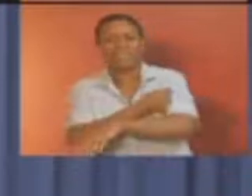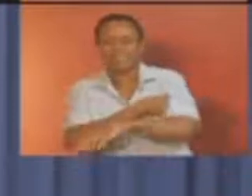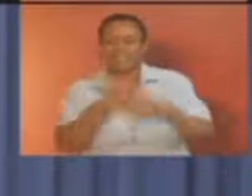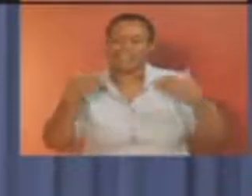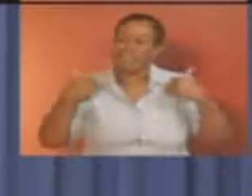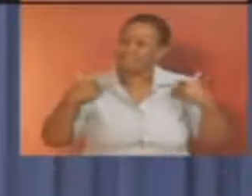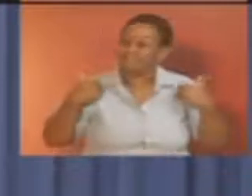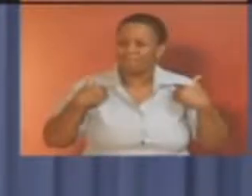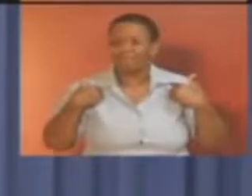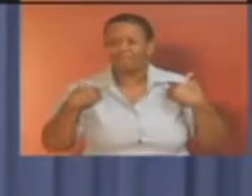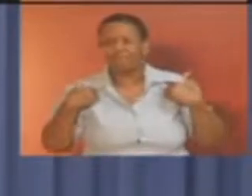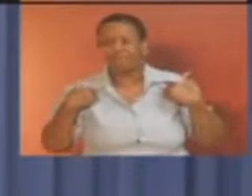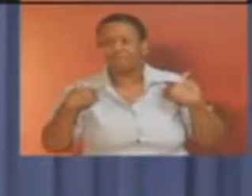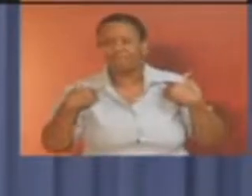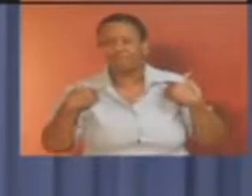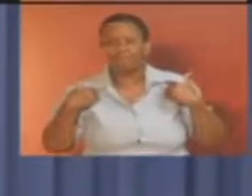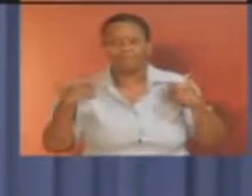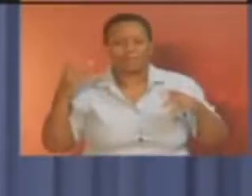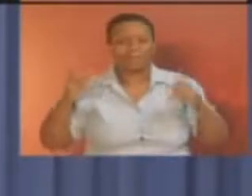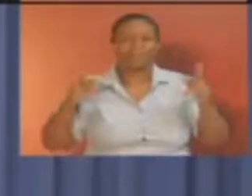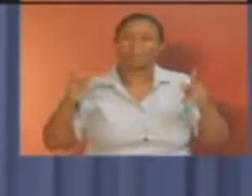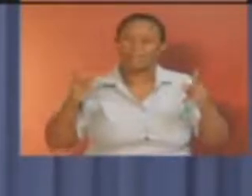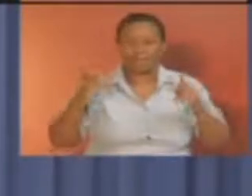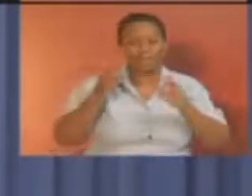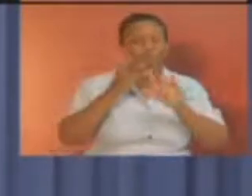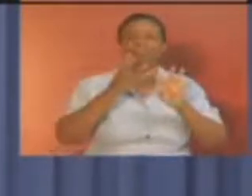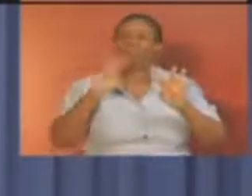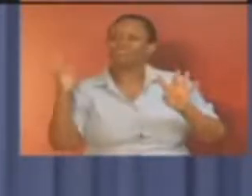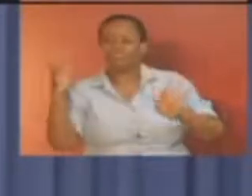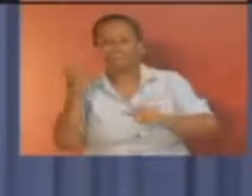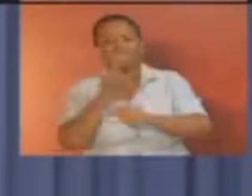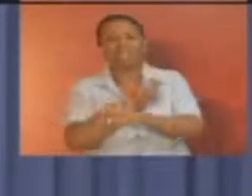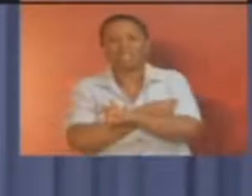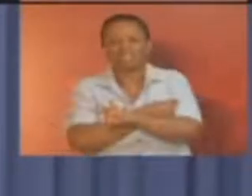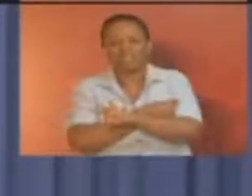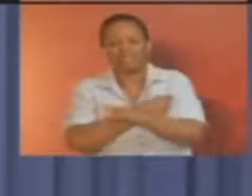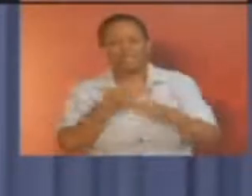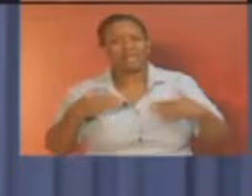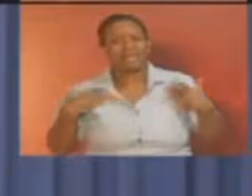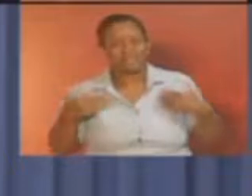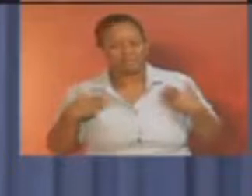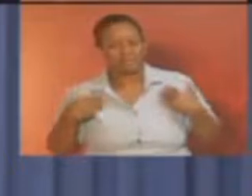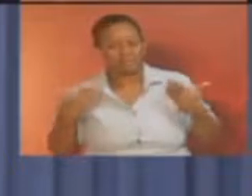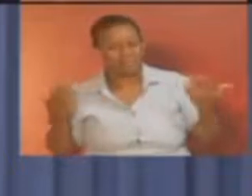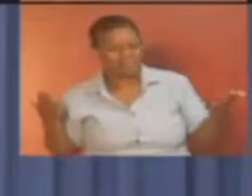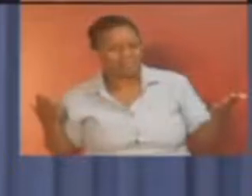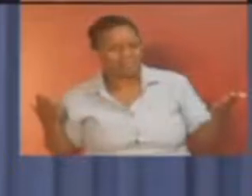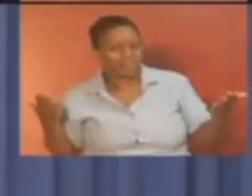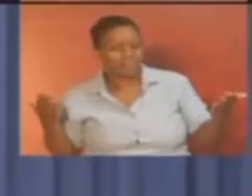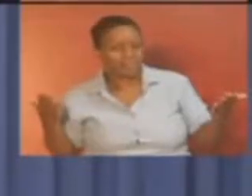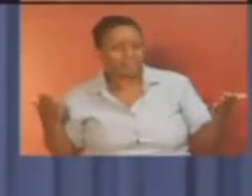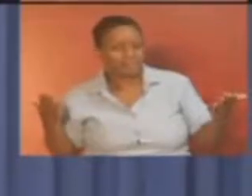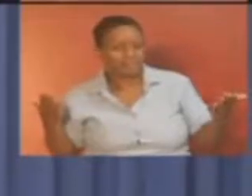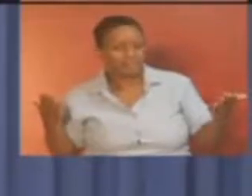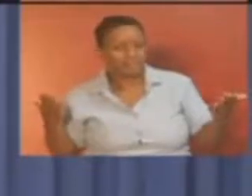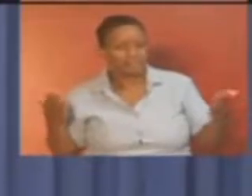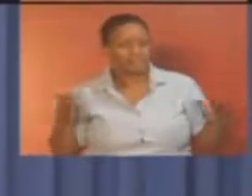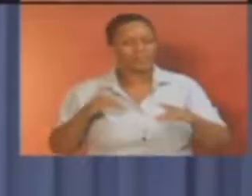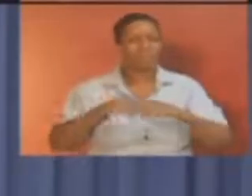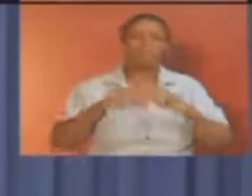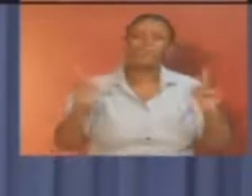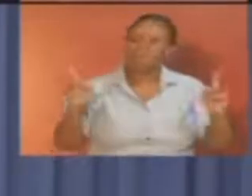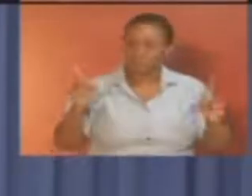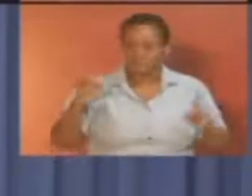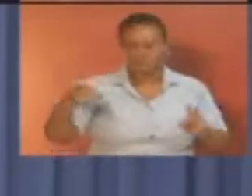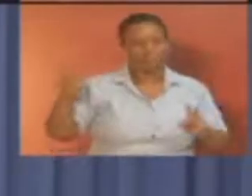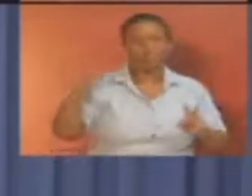wants to be vaccinated. Here, our people want to be vaccinated, and what we have been doing, what we are doing, and successfully now, is